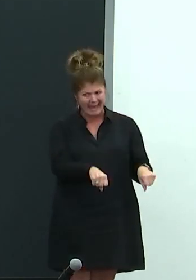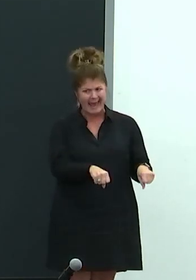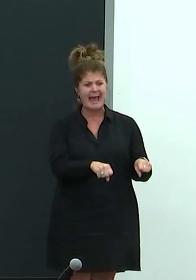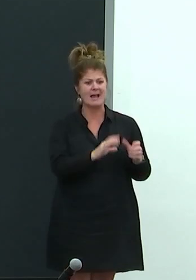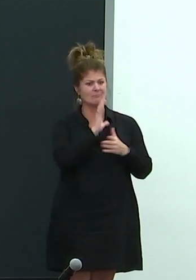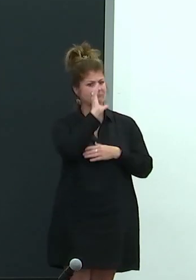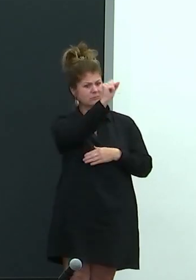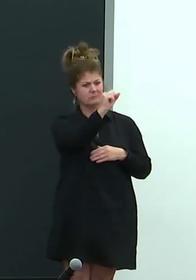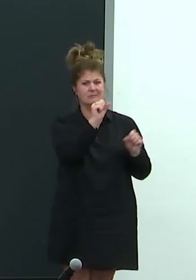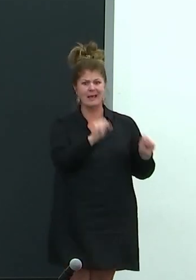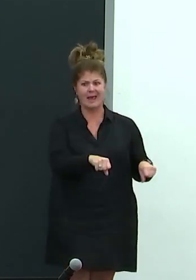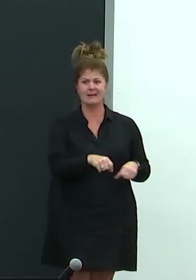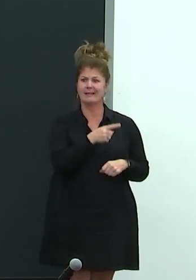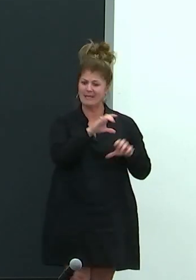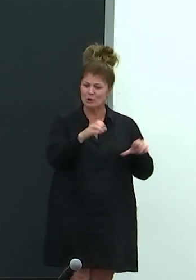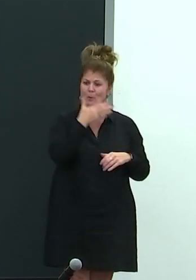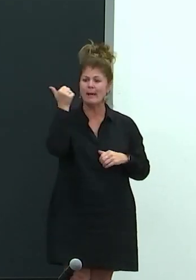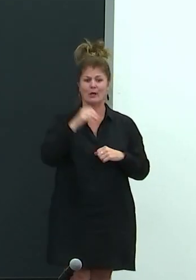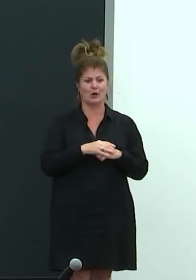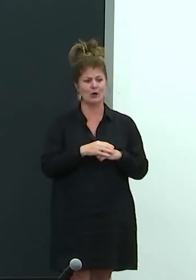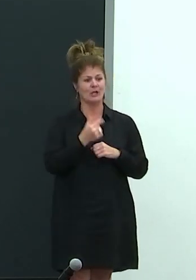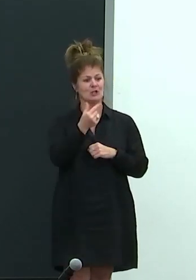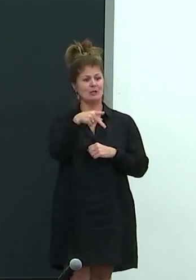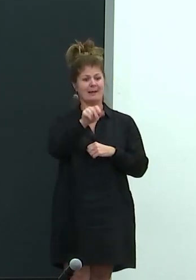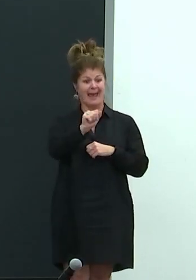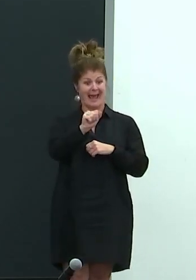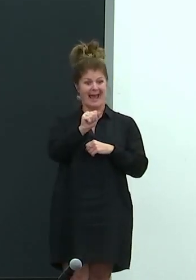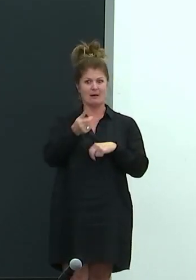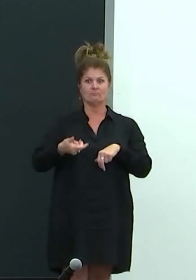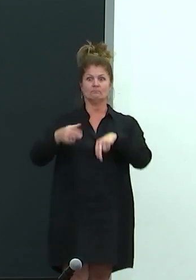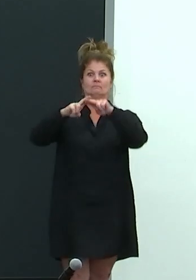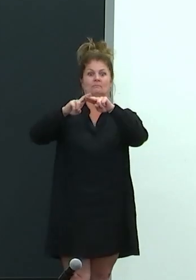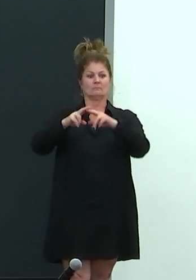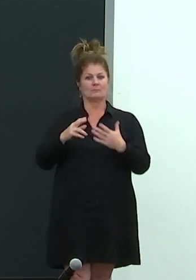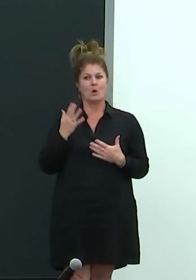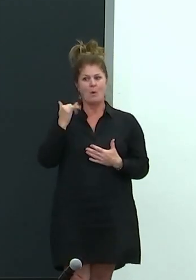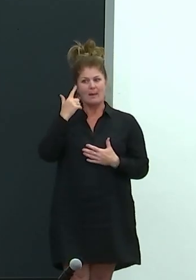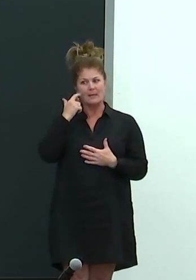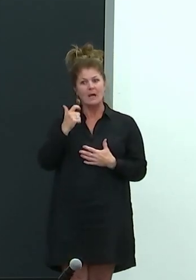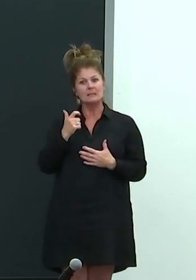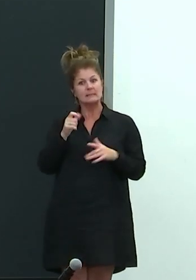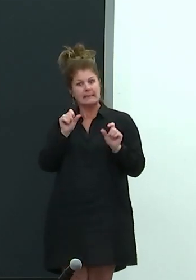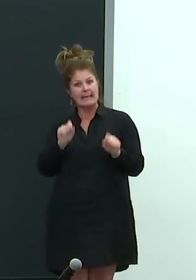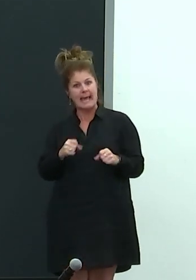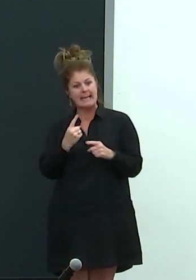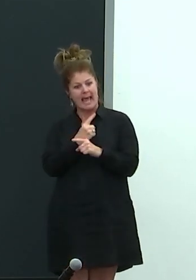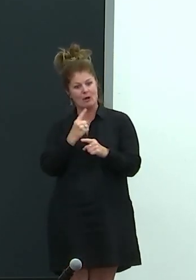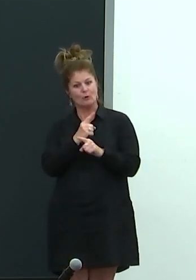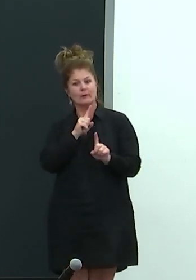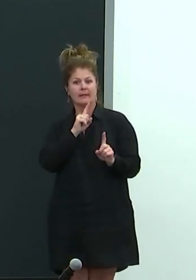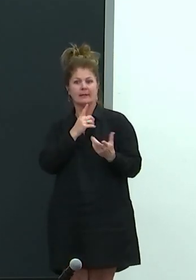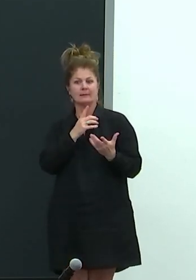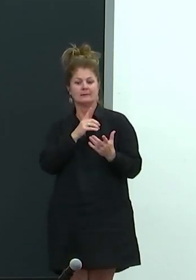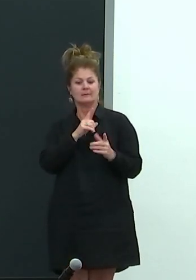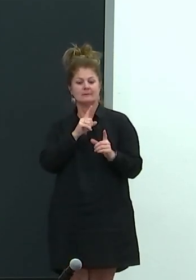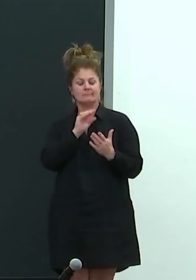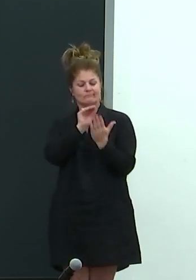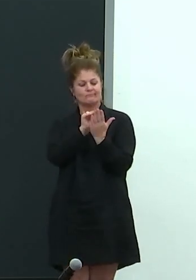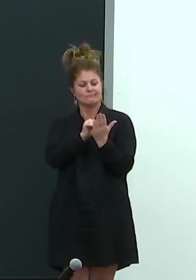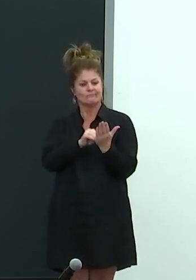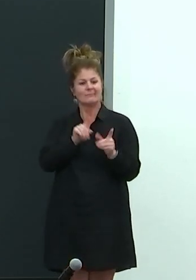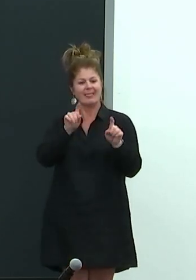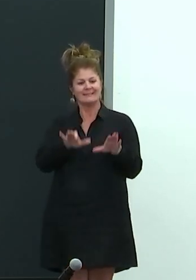They perform better. GPAs increase because they're more able to accurately reflect what they know on